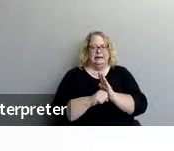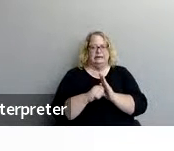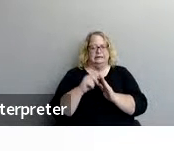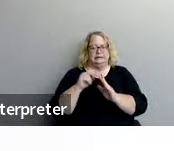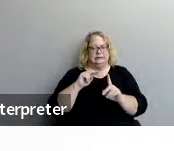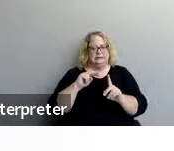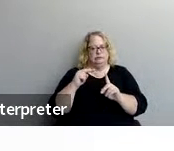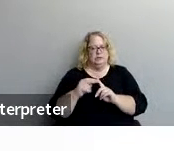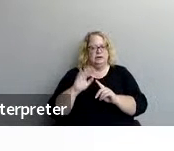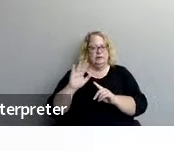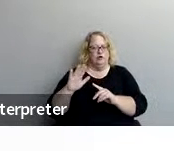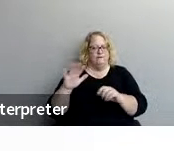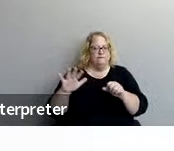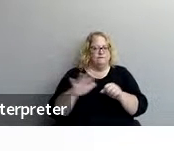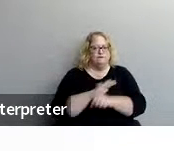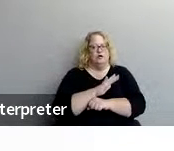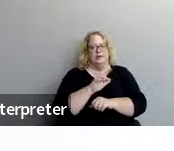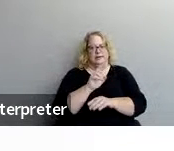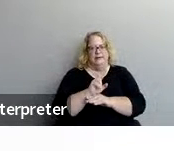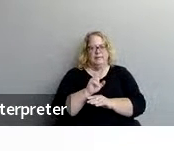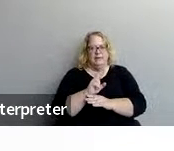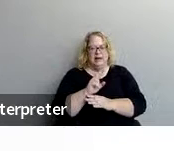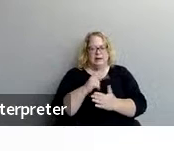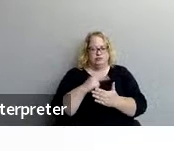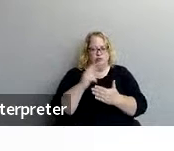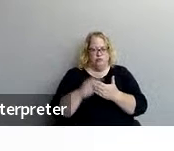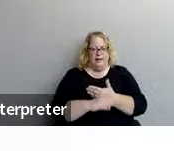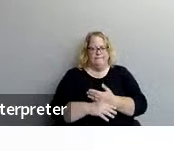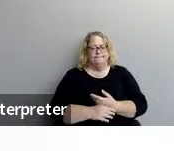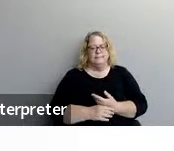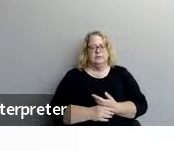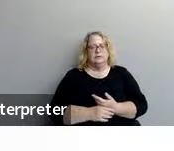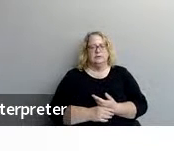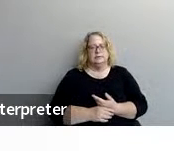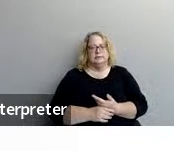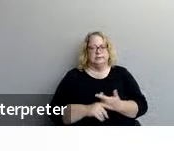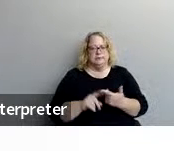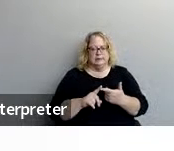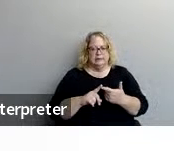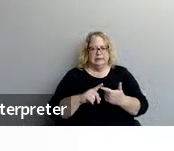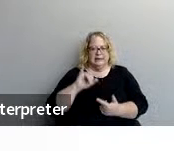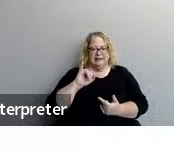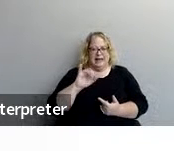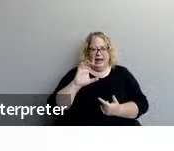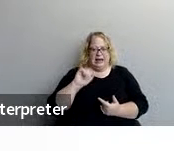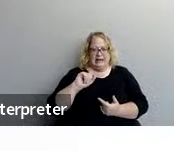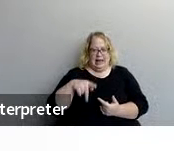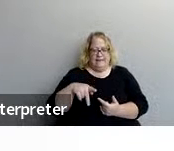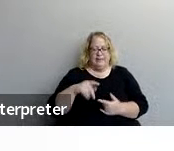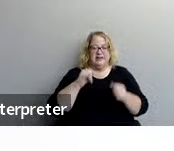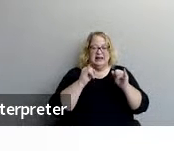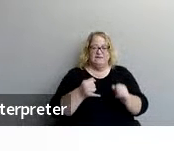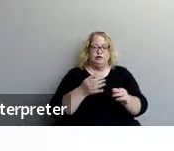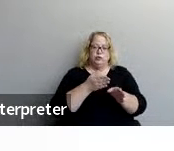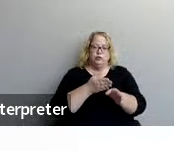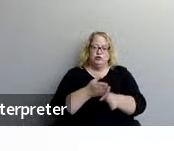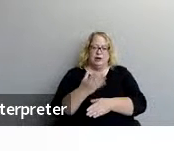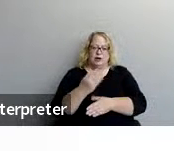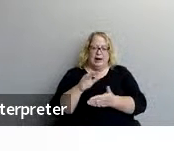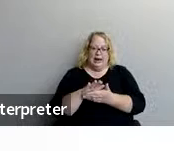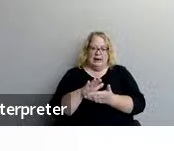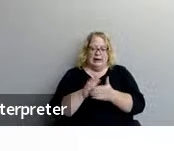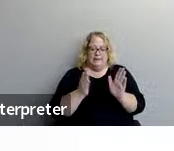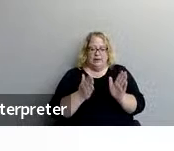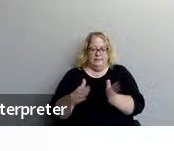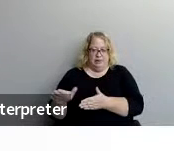a fully implemented program. The second indicator there is called the ICAP, or the Individual Career and Academic